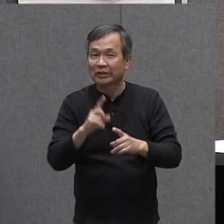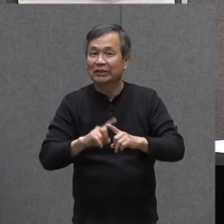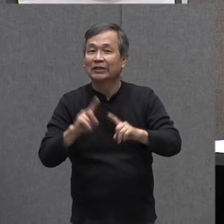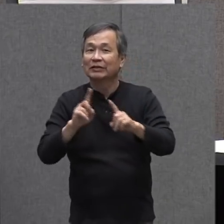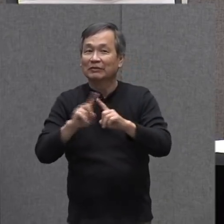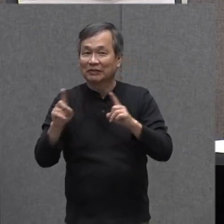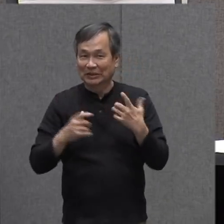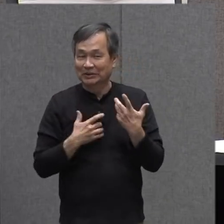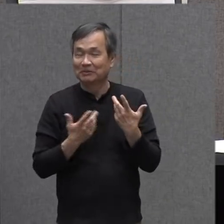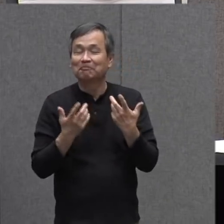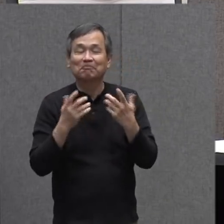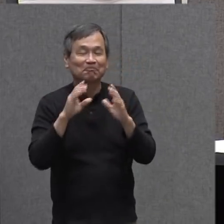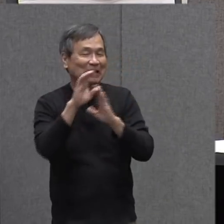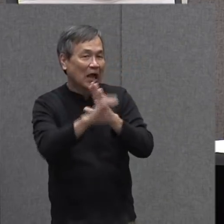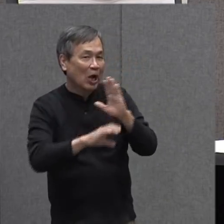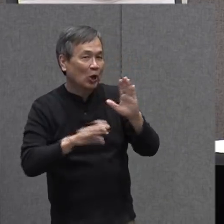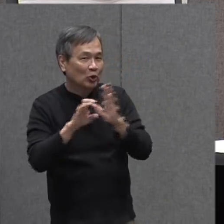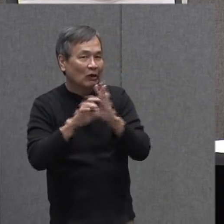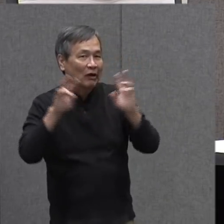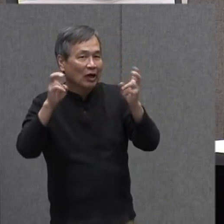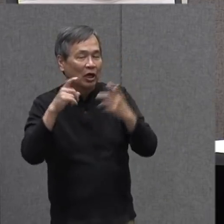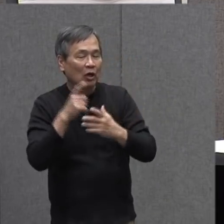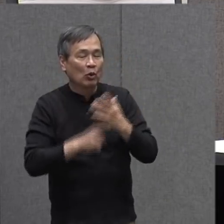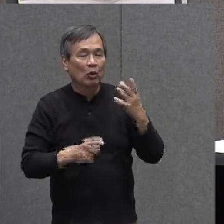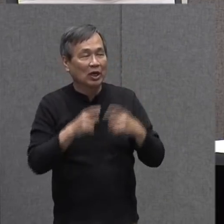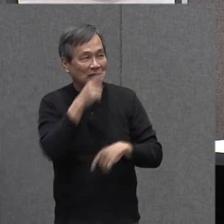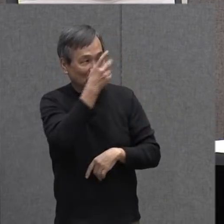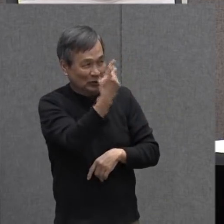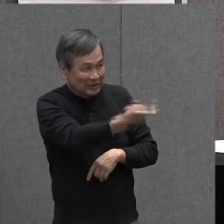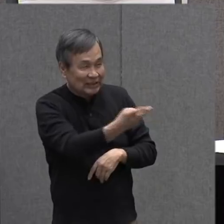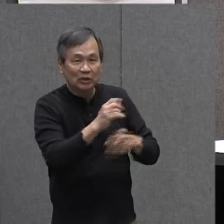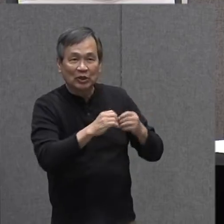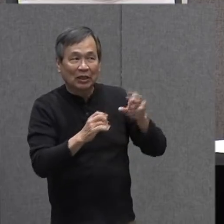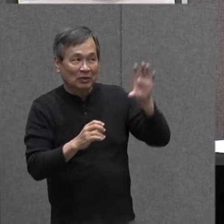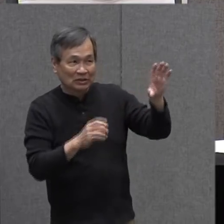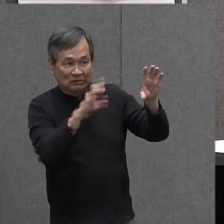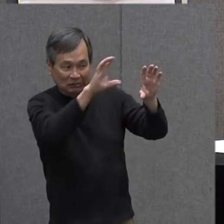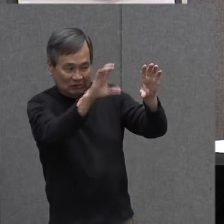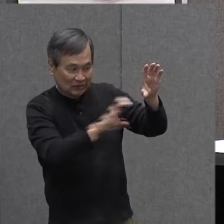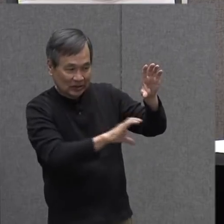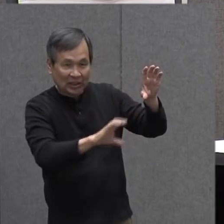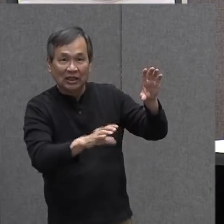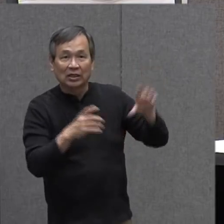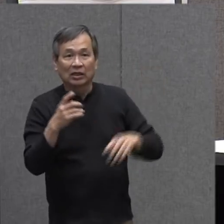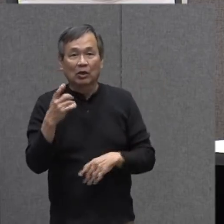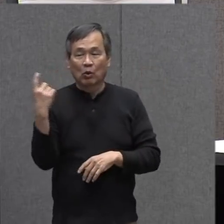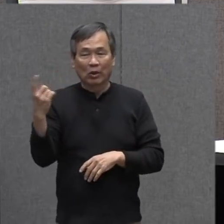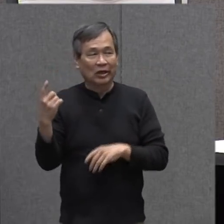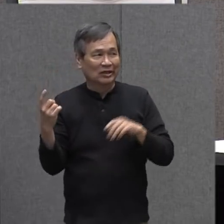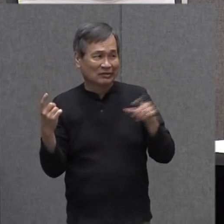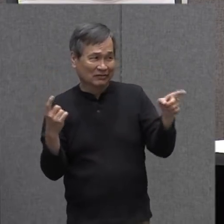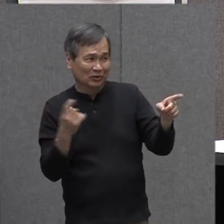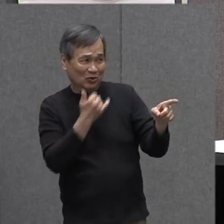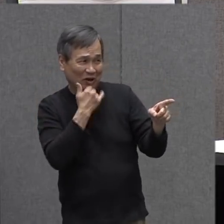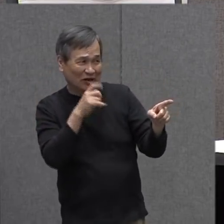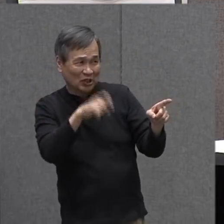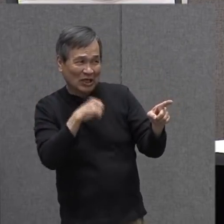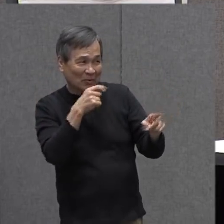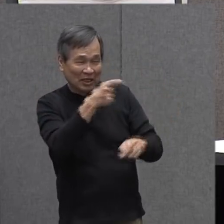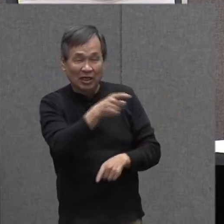Gravity changes depending on where we are in our solar system, in space. Gravity